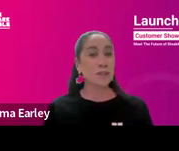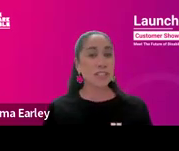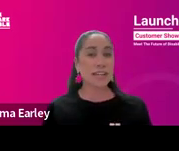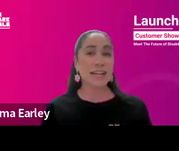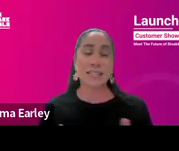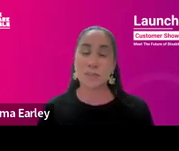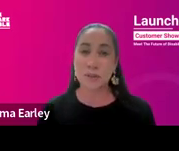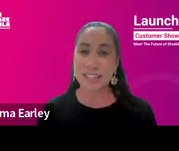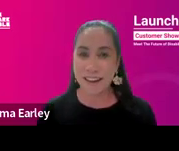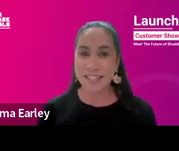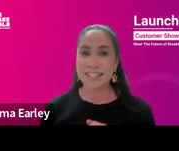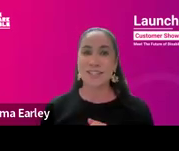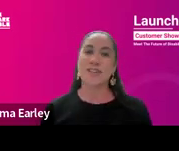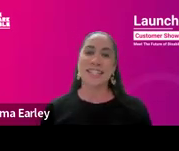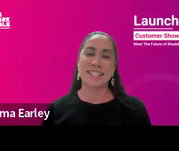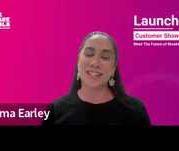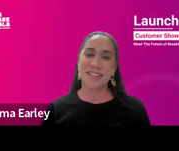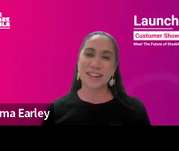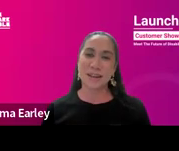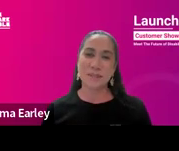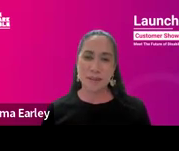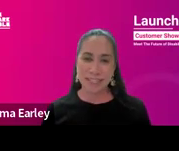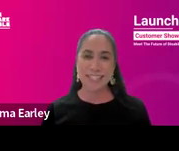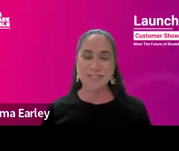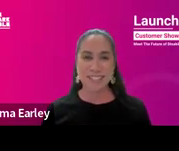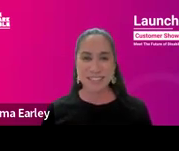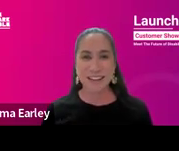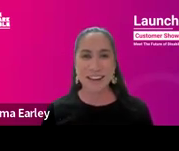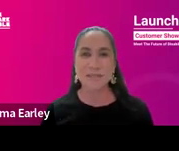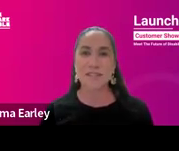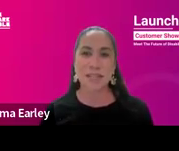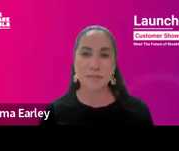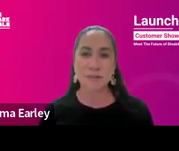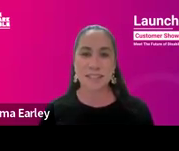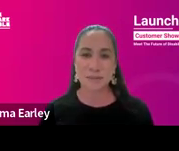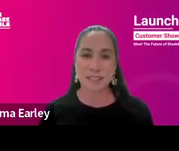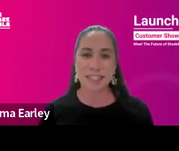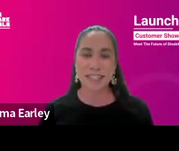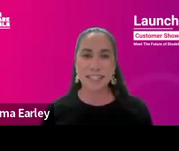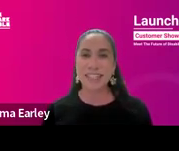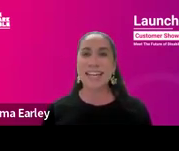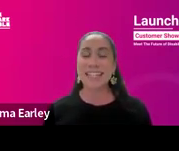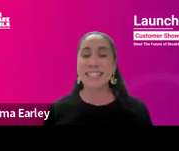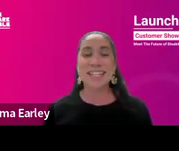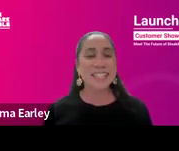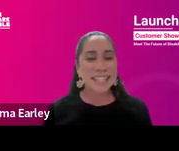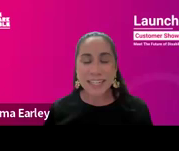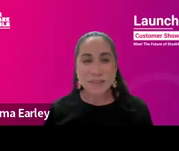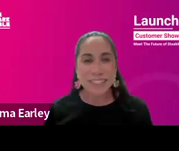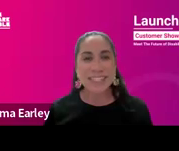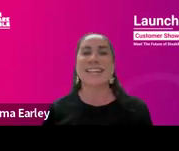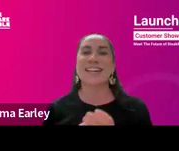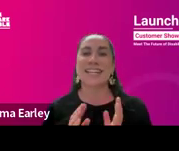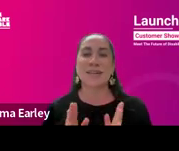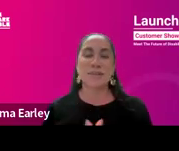So Launcher supports ideas to early stage startups, making a difference in the lives of people with disability. And in just